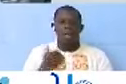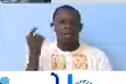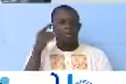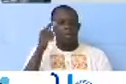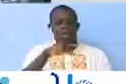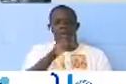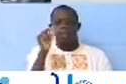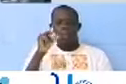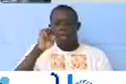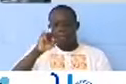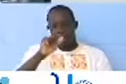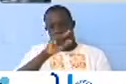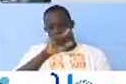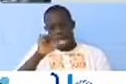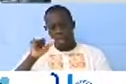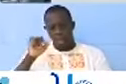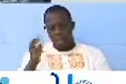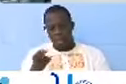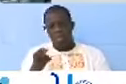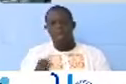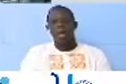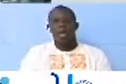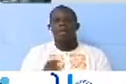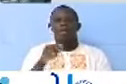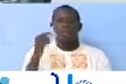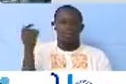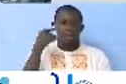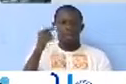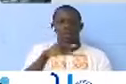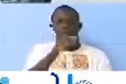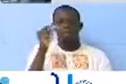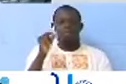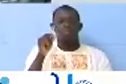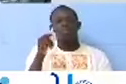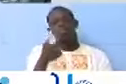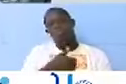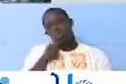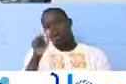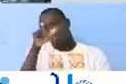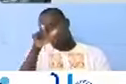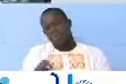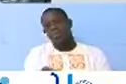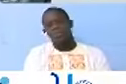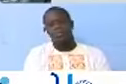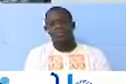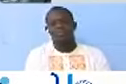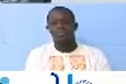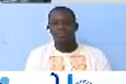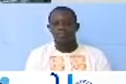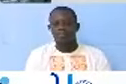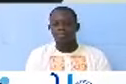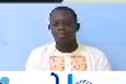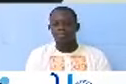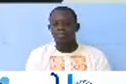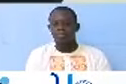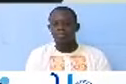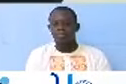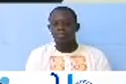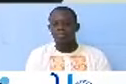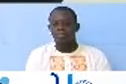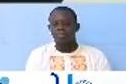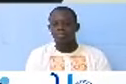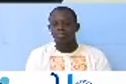Sala. I had the name Huruhara. Because what does also, the first also, name was? Just a